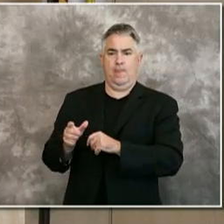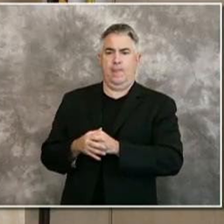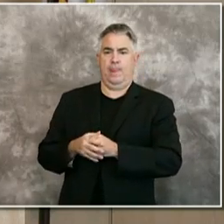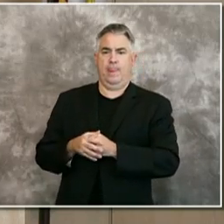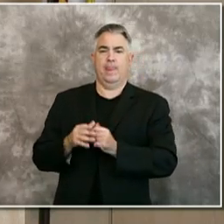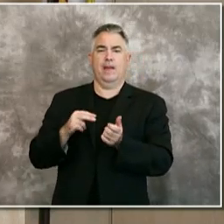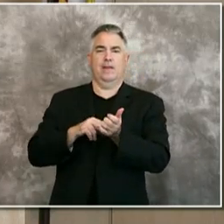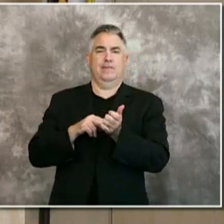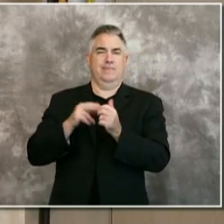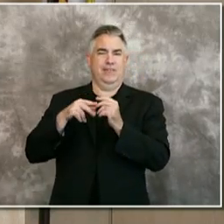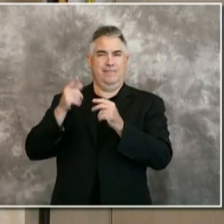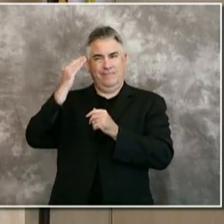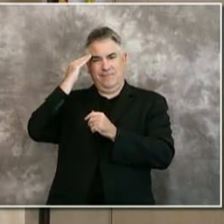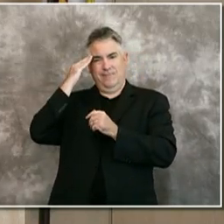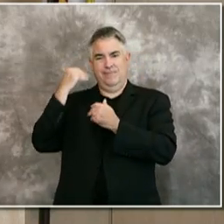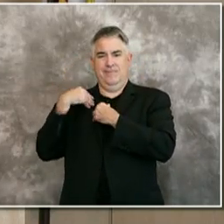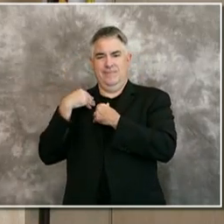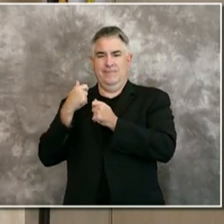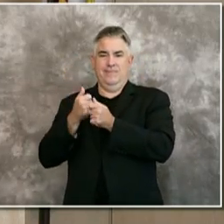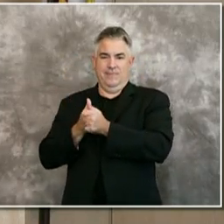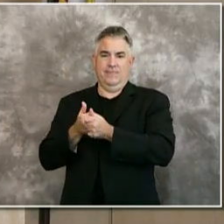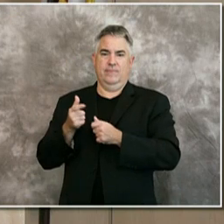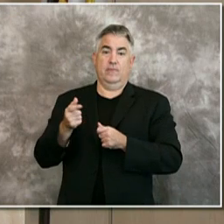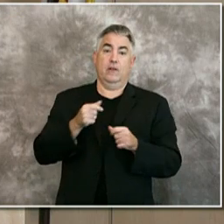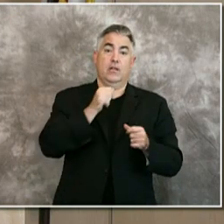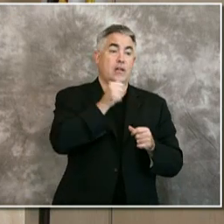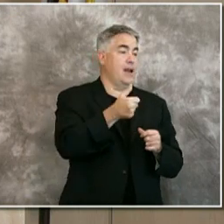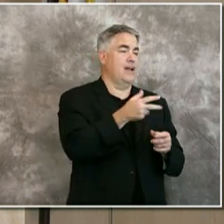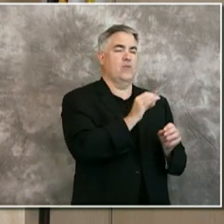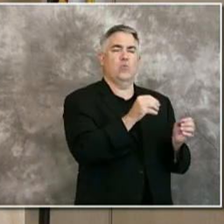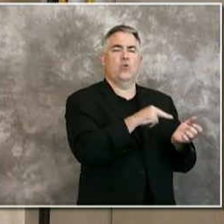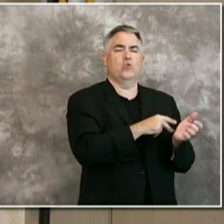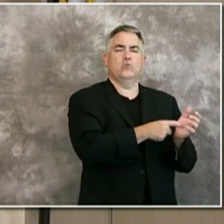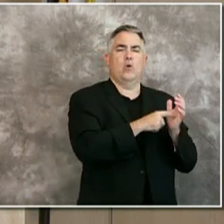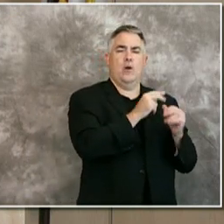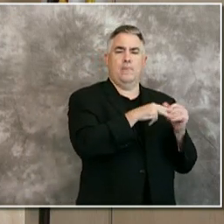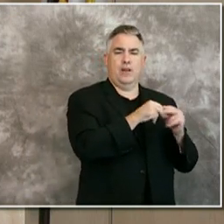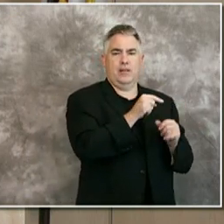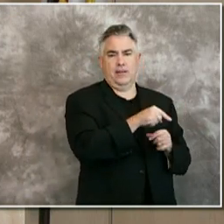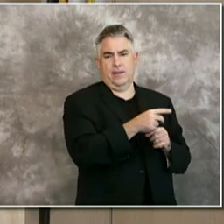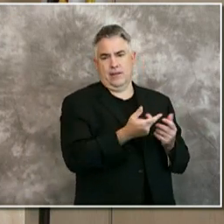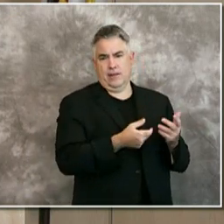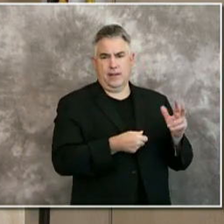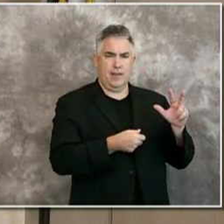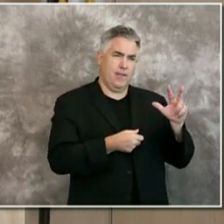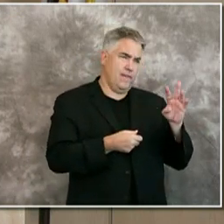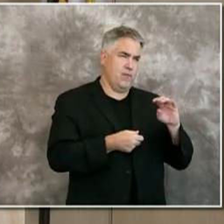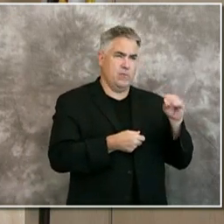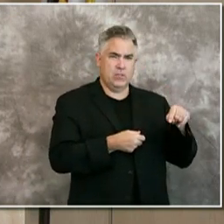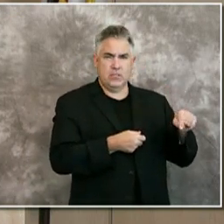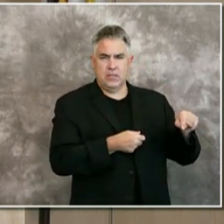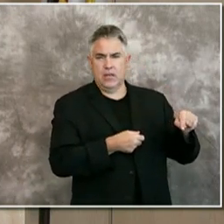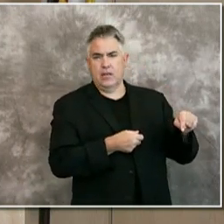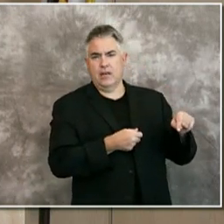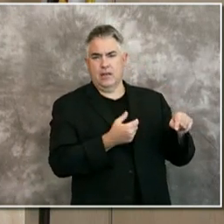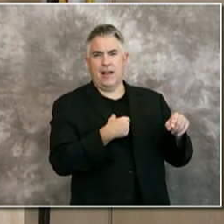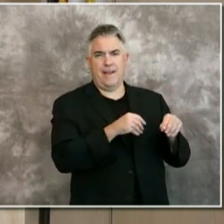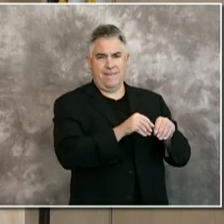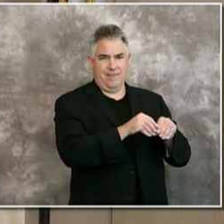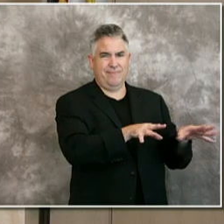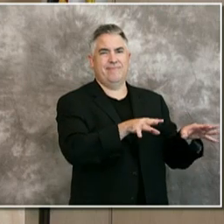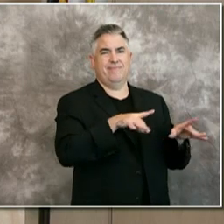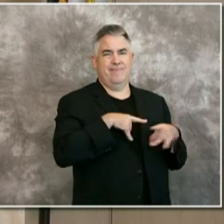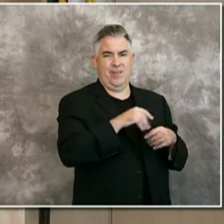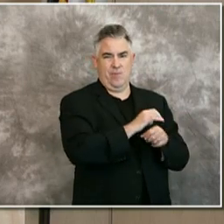the non-SNFs, we have 30 or 34% of the 89 active outbreaks in this